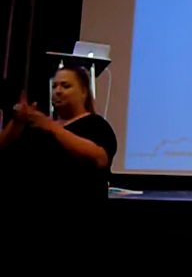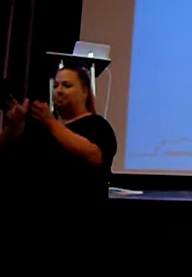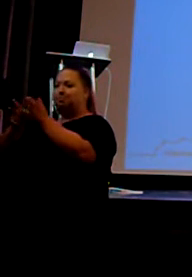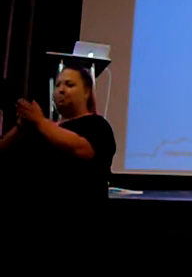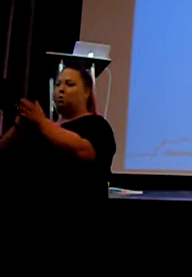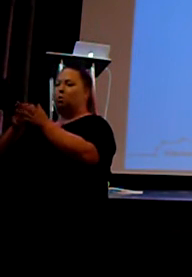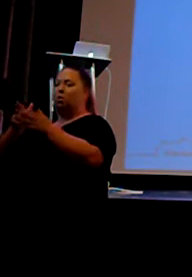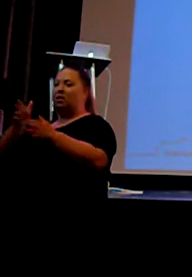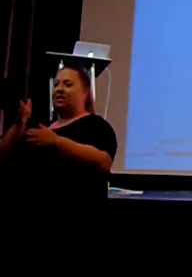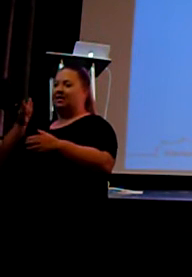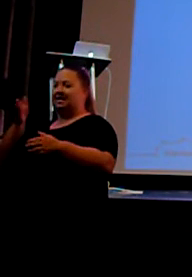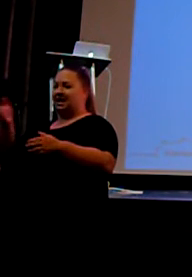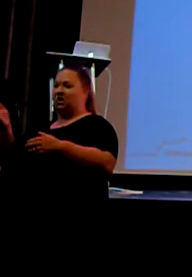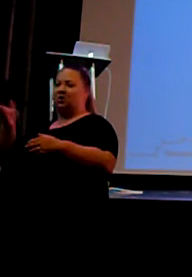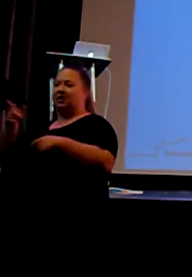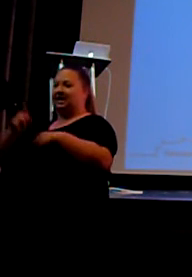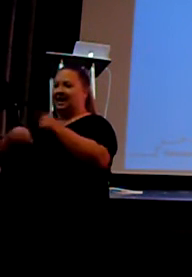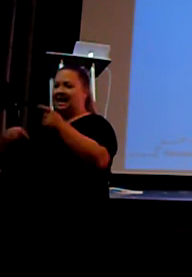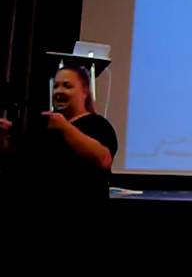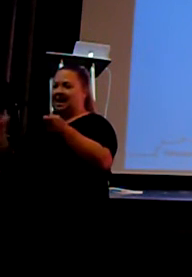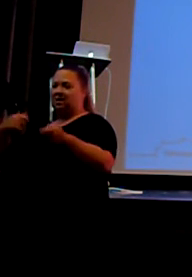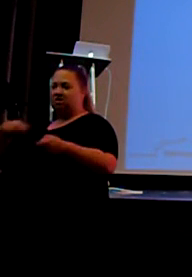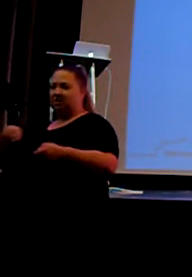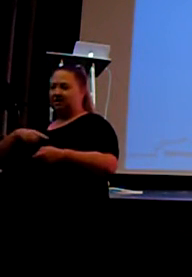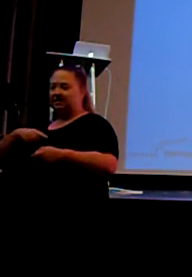of the breakwater.